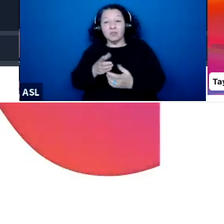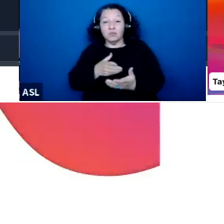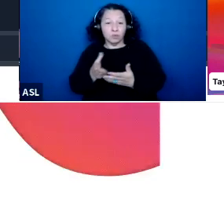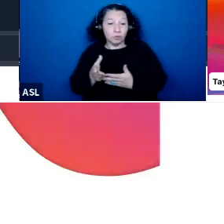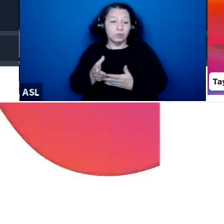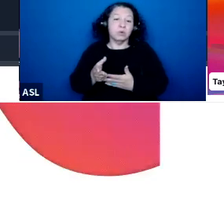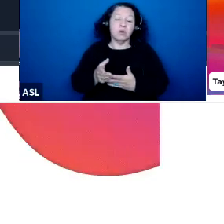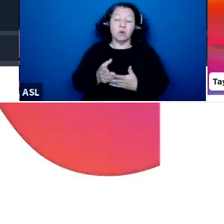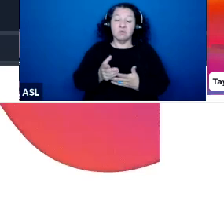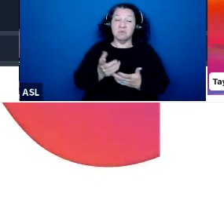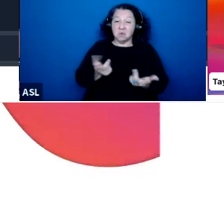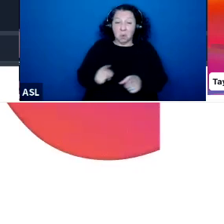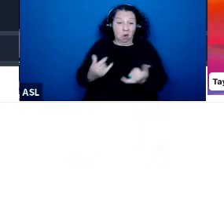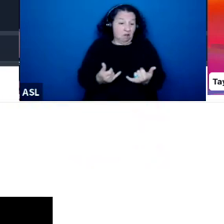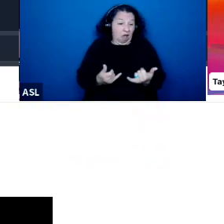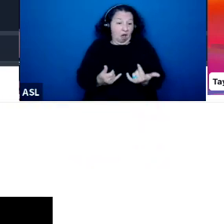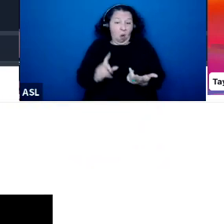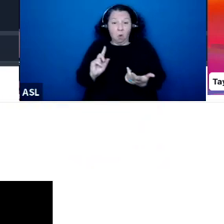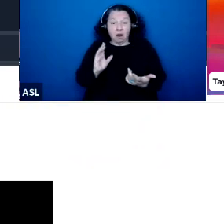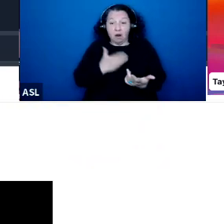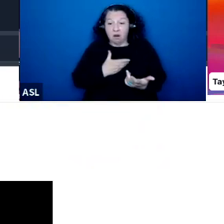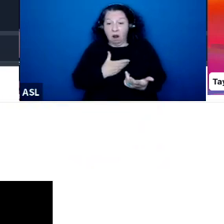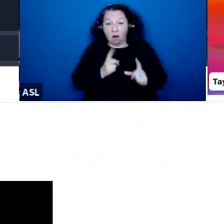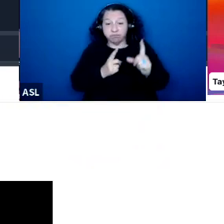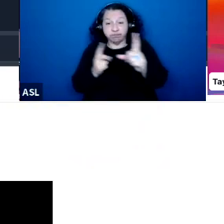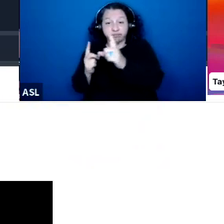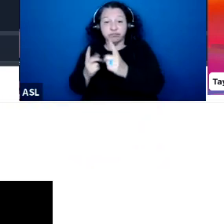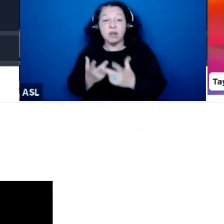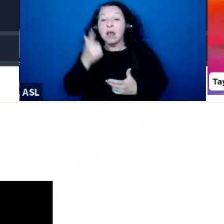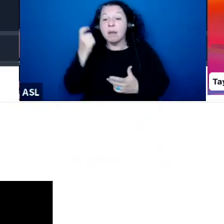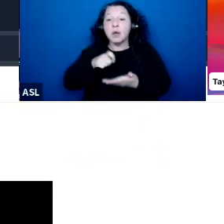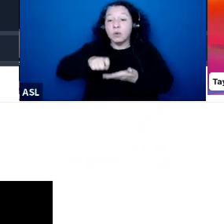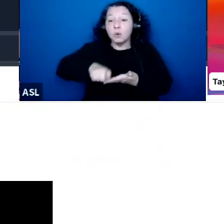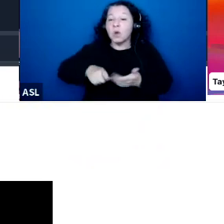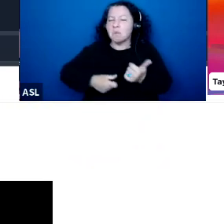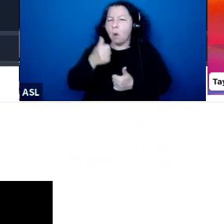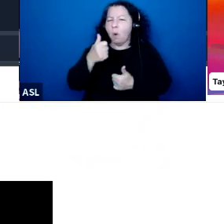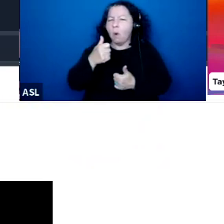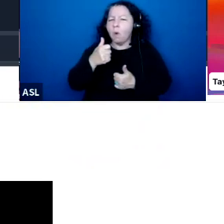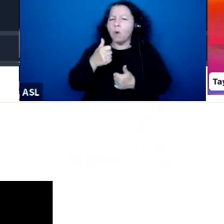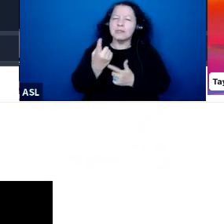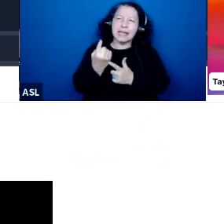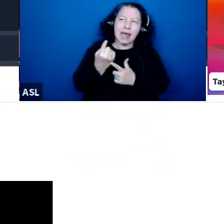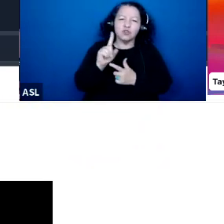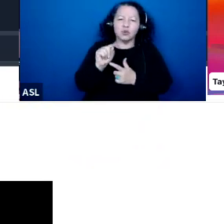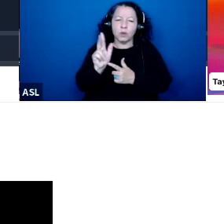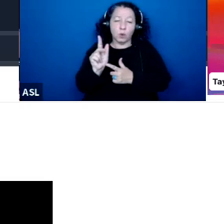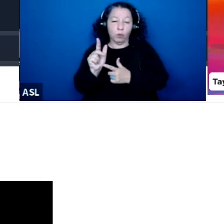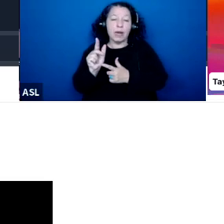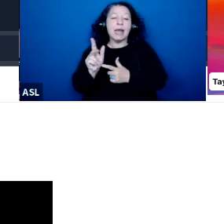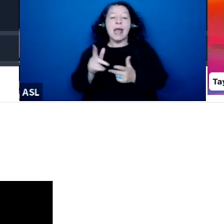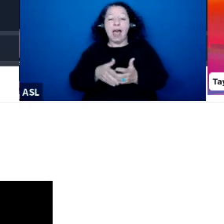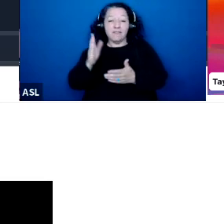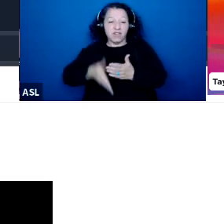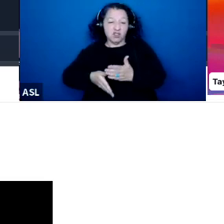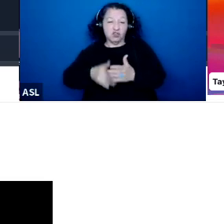into, all right, so where are we now? Where are we going with this? And since this was written largely last year in 2023